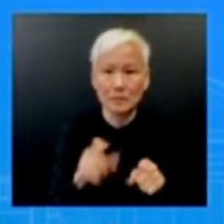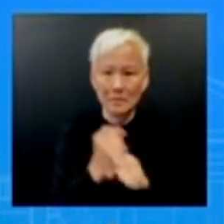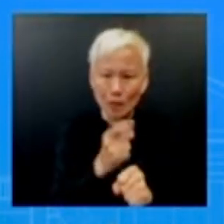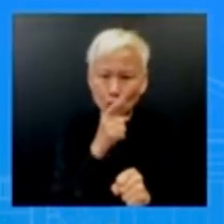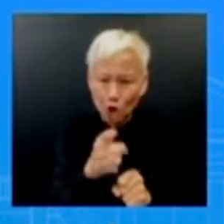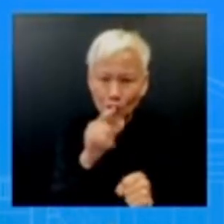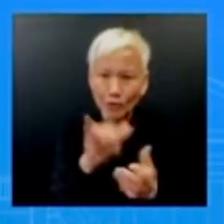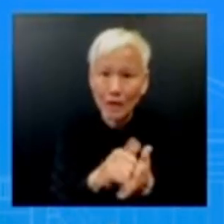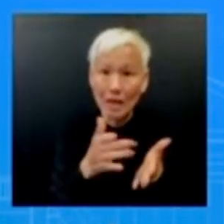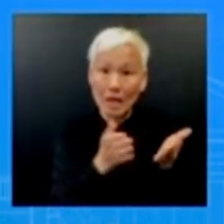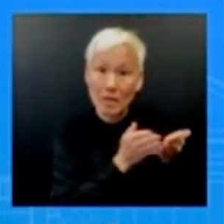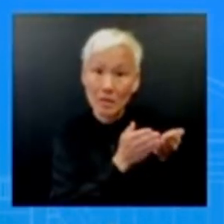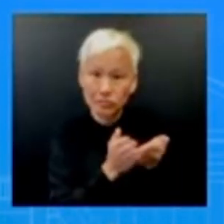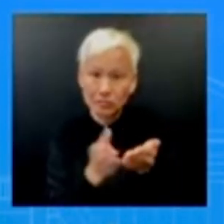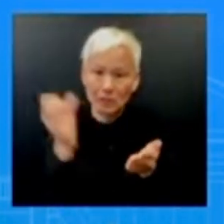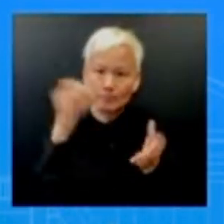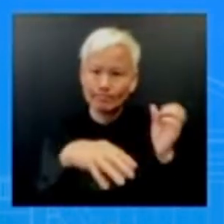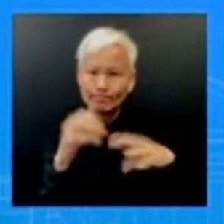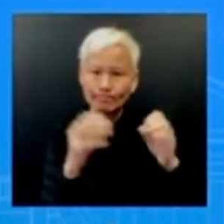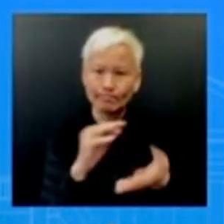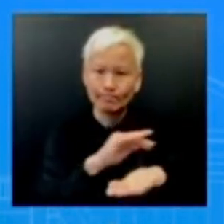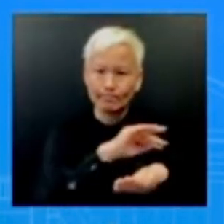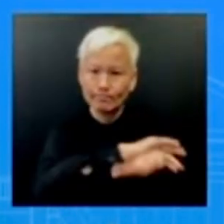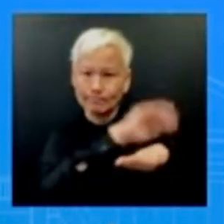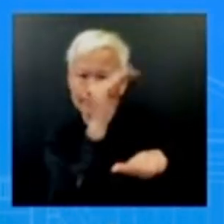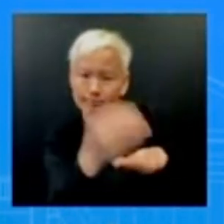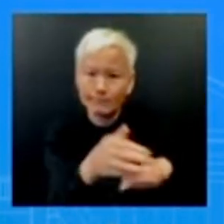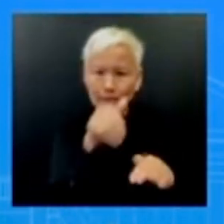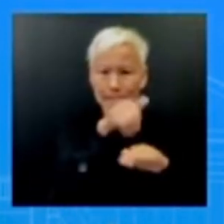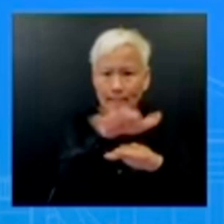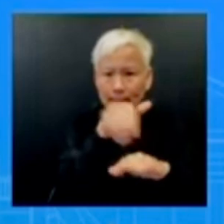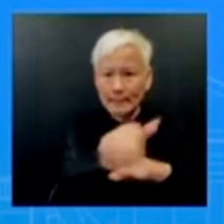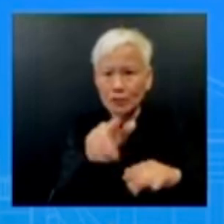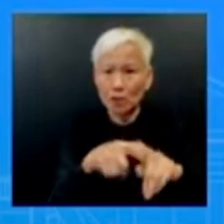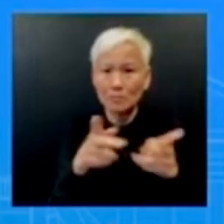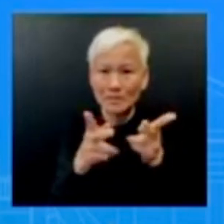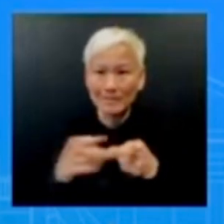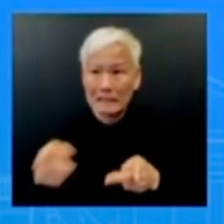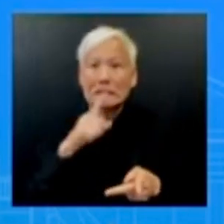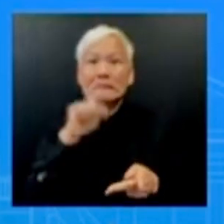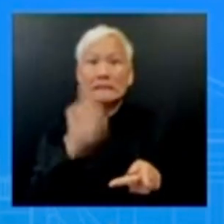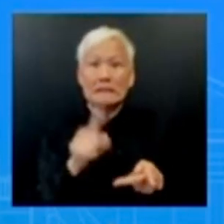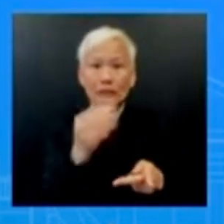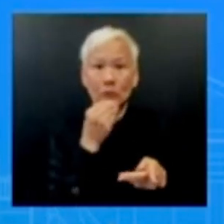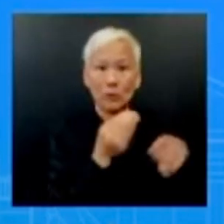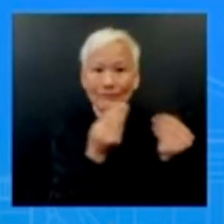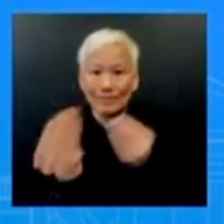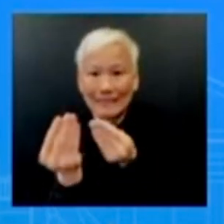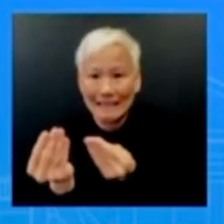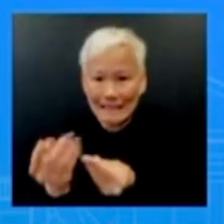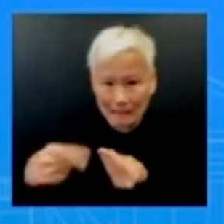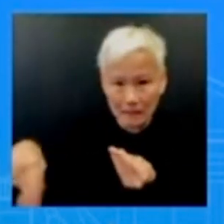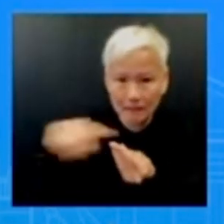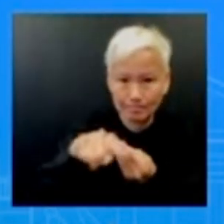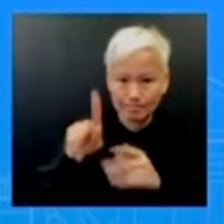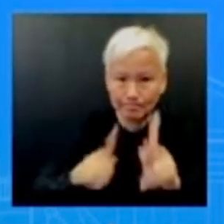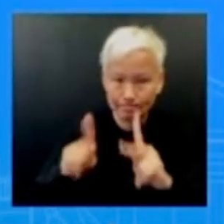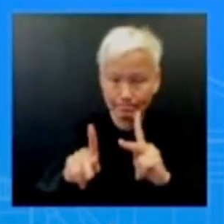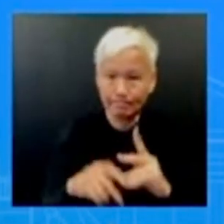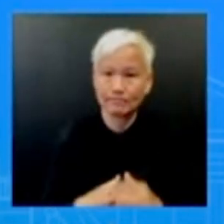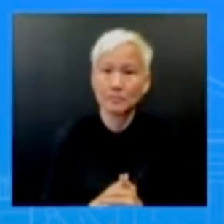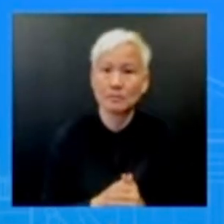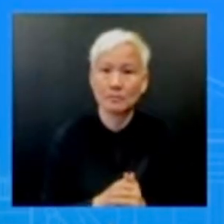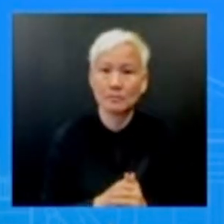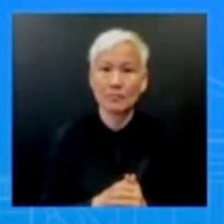out and get them to places where they need to be. That's what the focus is. Can you just remind us of your position on, doubtless there are going